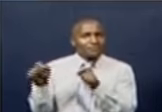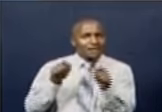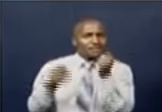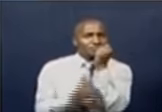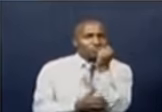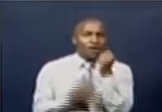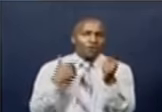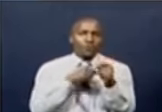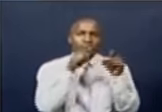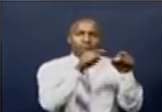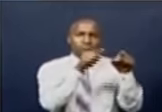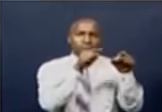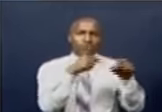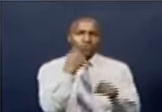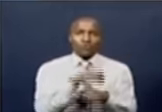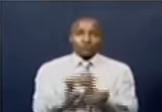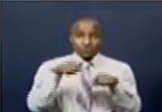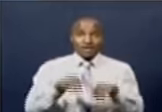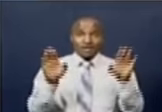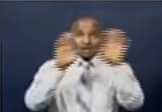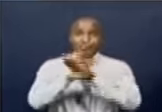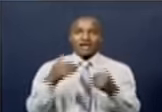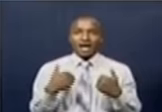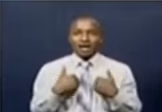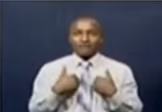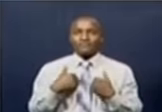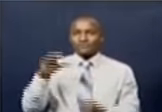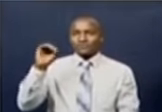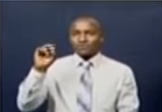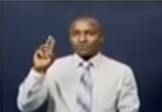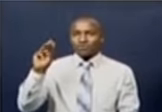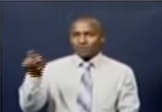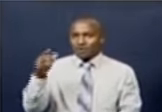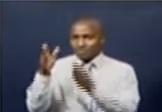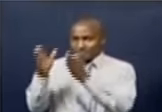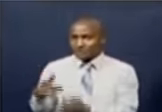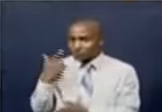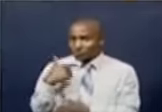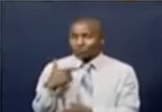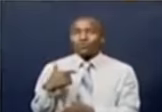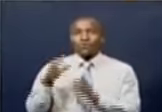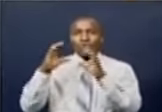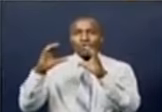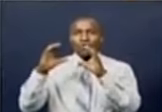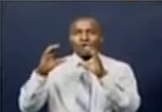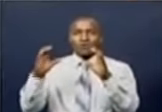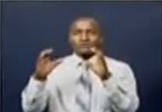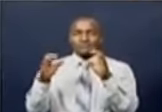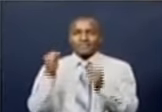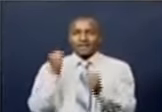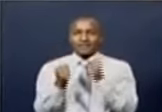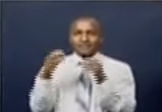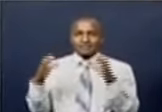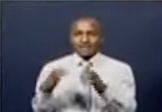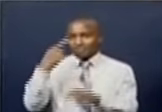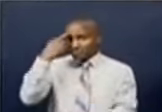what should be done? In studio tonight, we're joined by Bernard Ouma. He's the coach, Athletics Club, Rongai Athletics Club. Thank you so much for making time